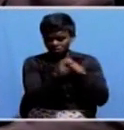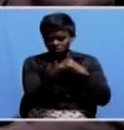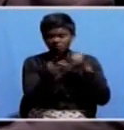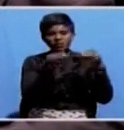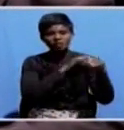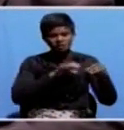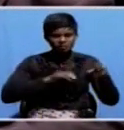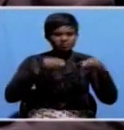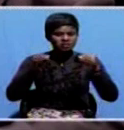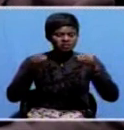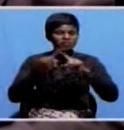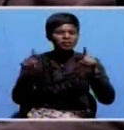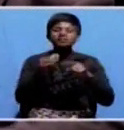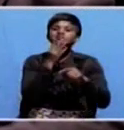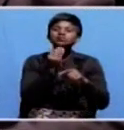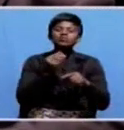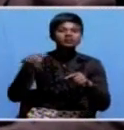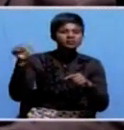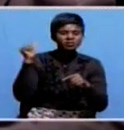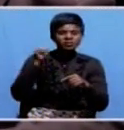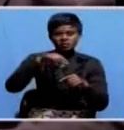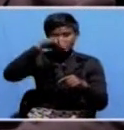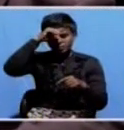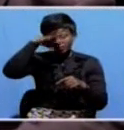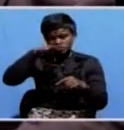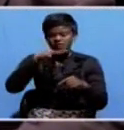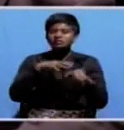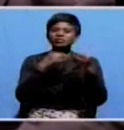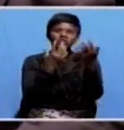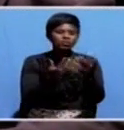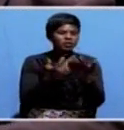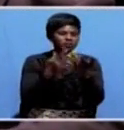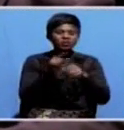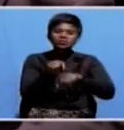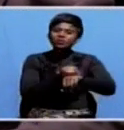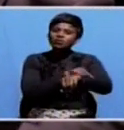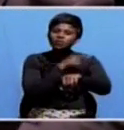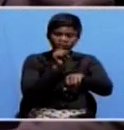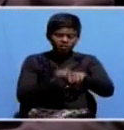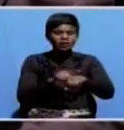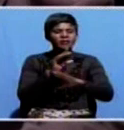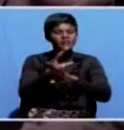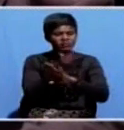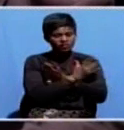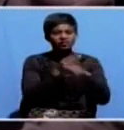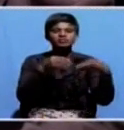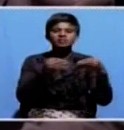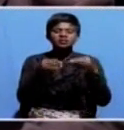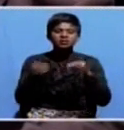those. The mines, he had to wait a long time before they could be